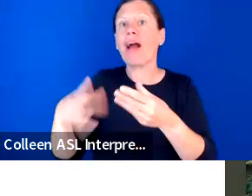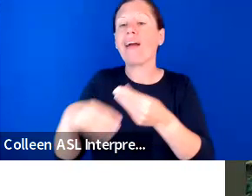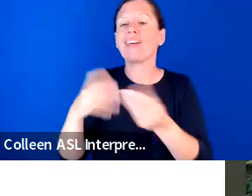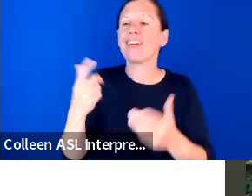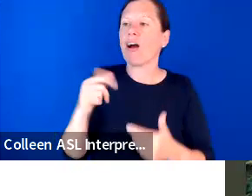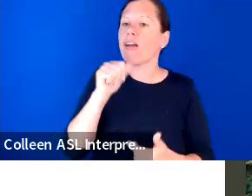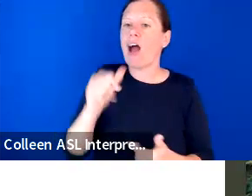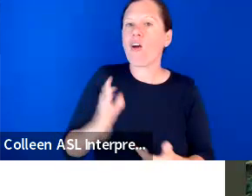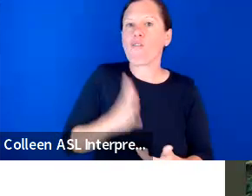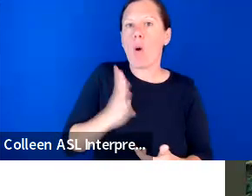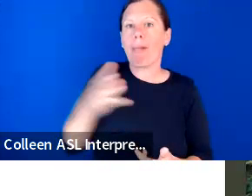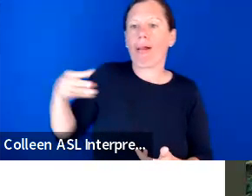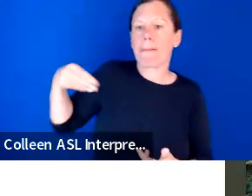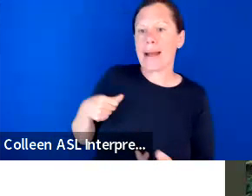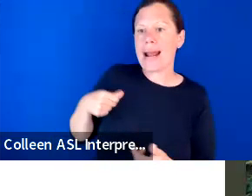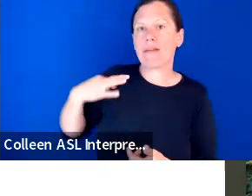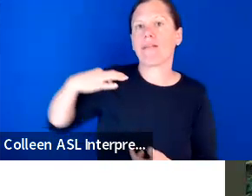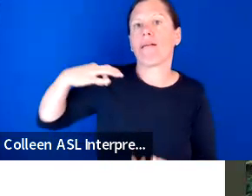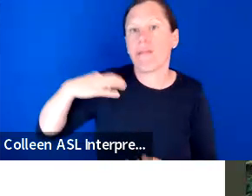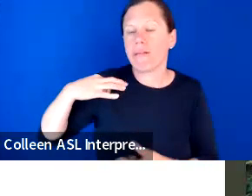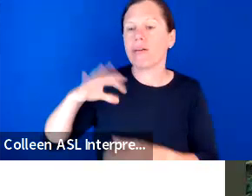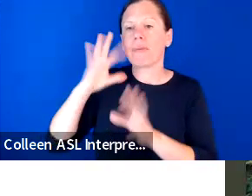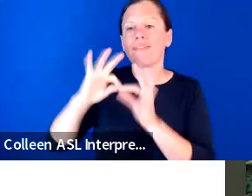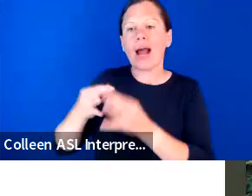from a family member, a friend, or a neighbor.